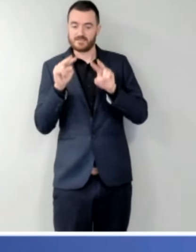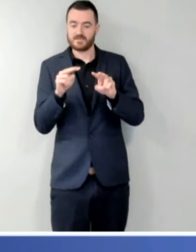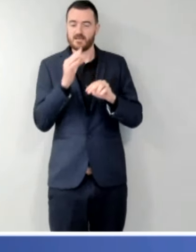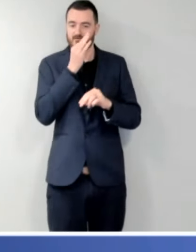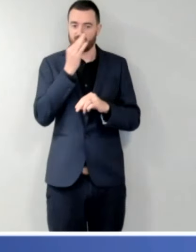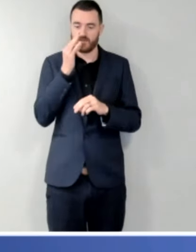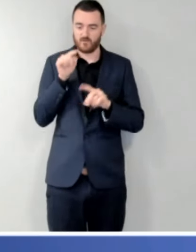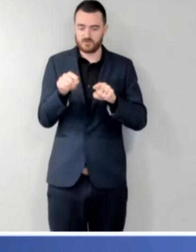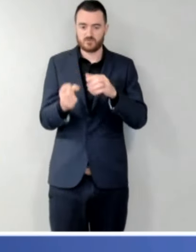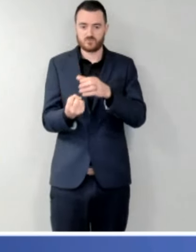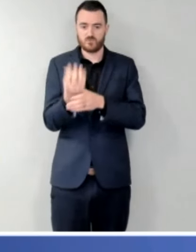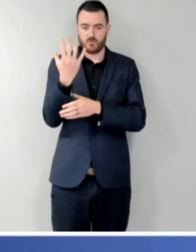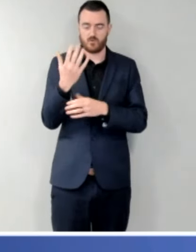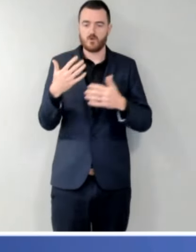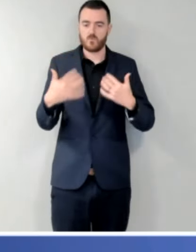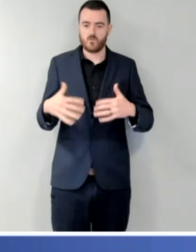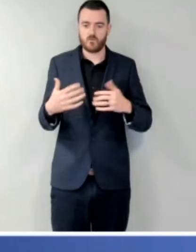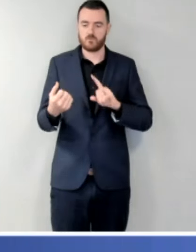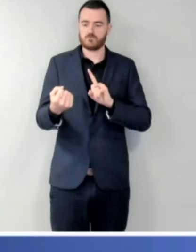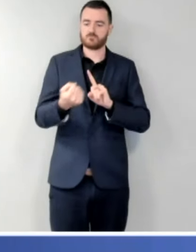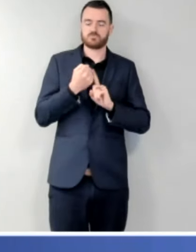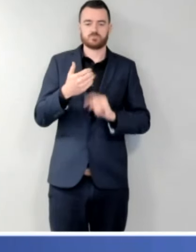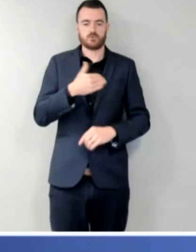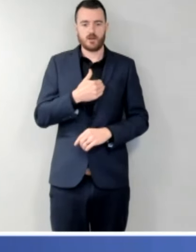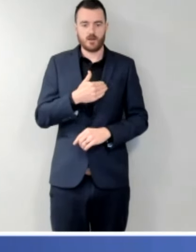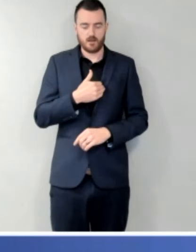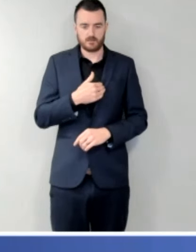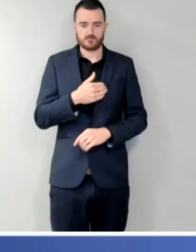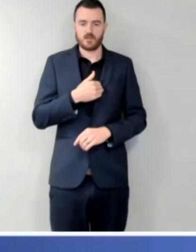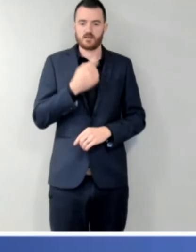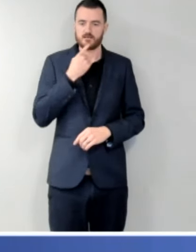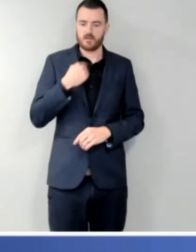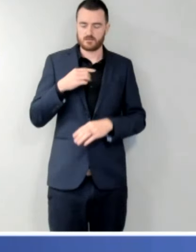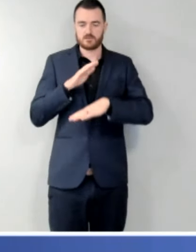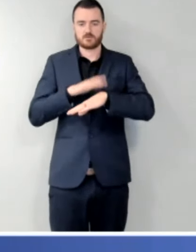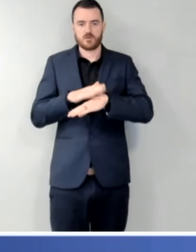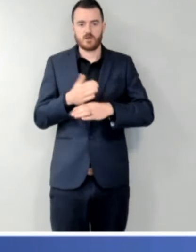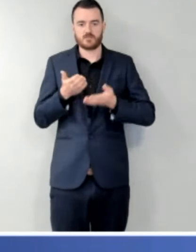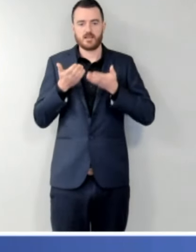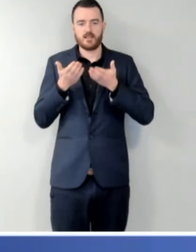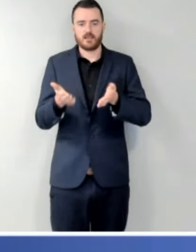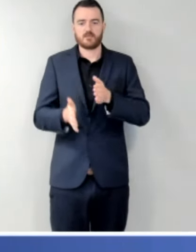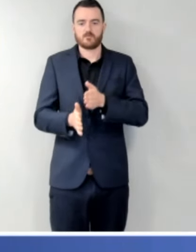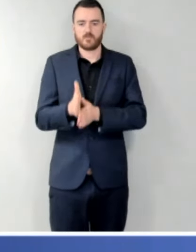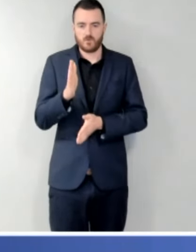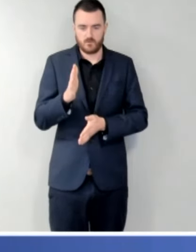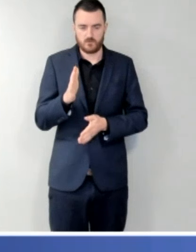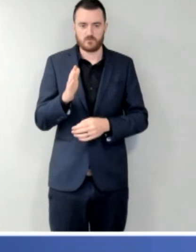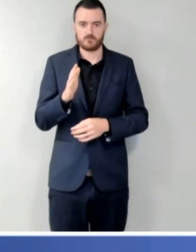grow, our hearts will miss a beat and say it's time for us to let them go,